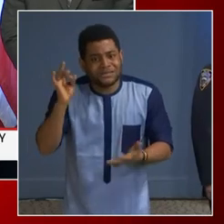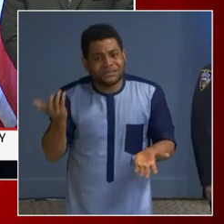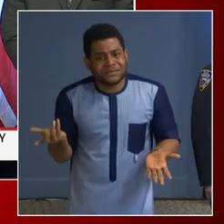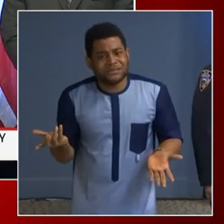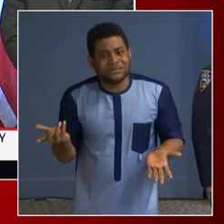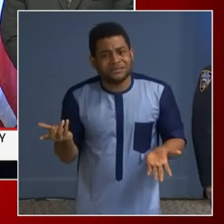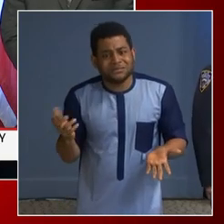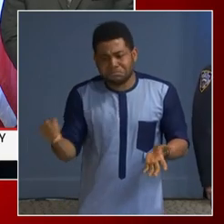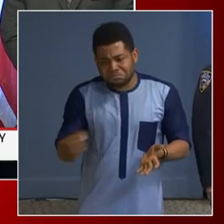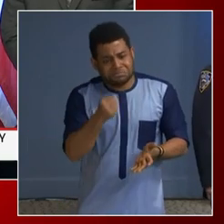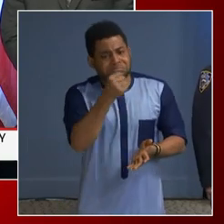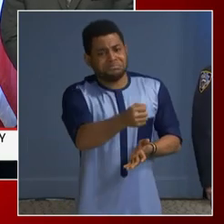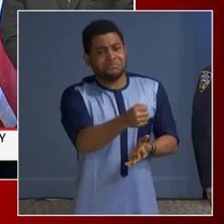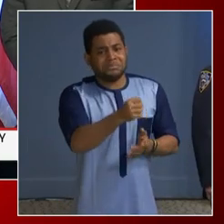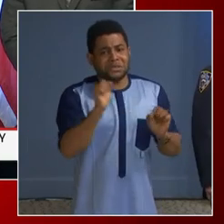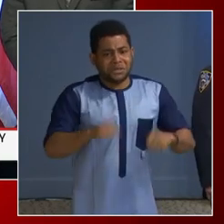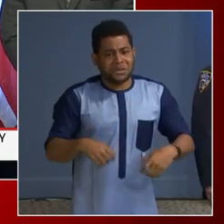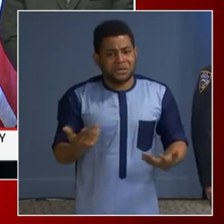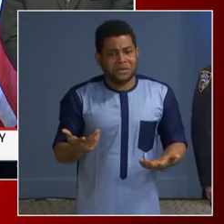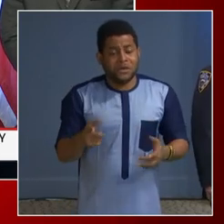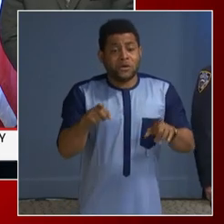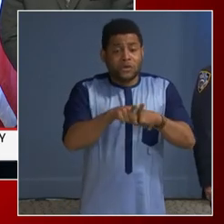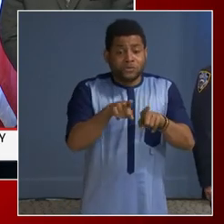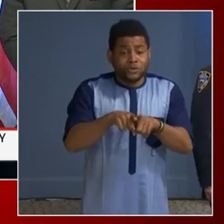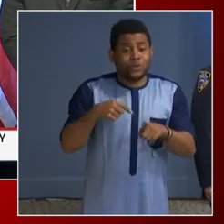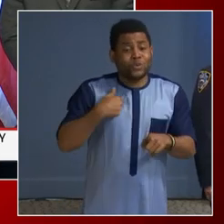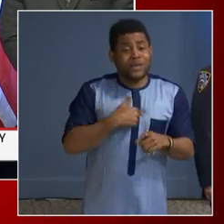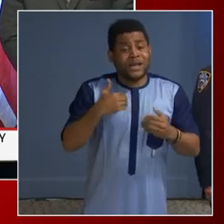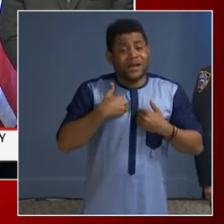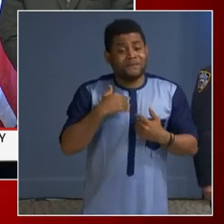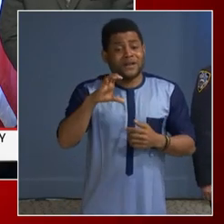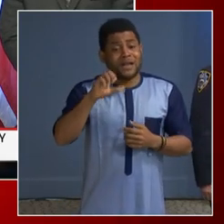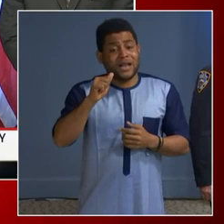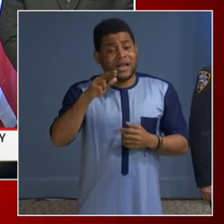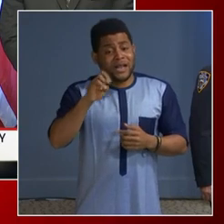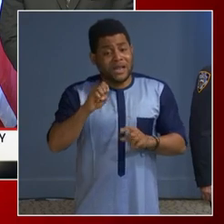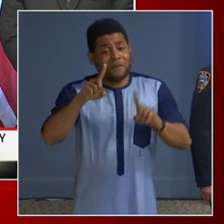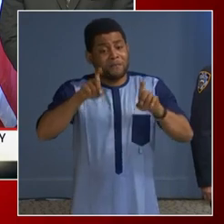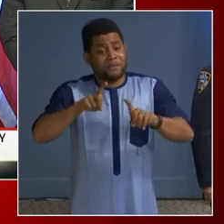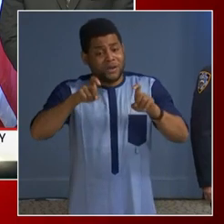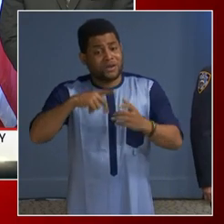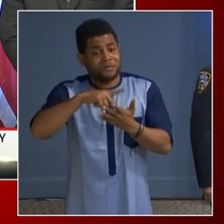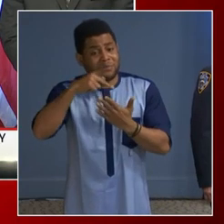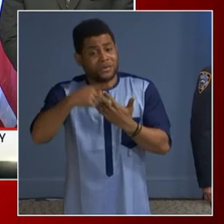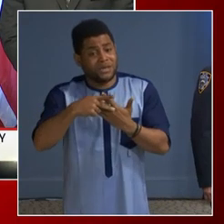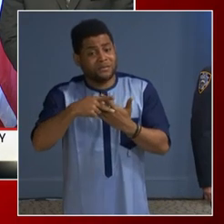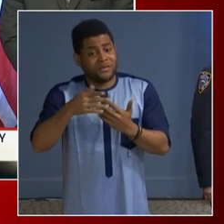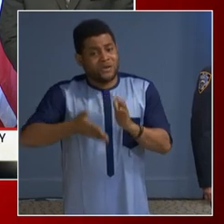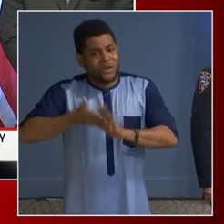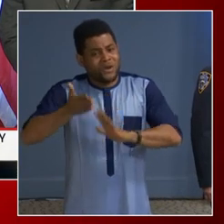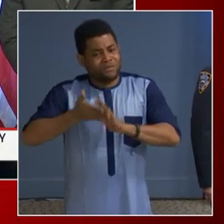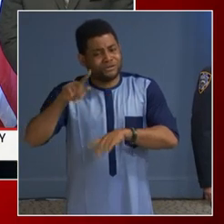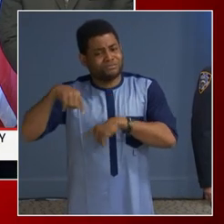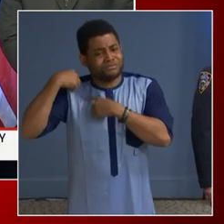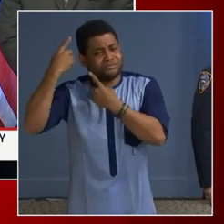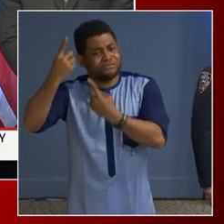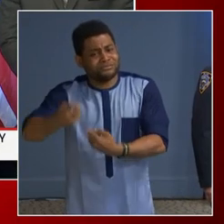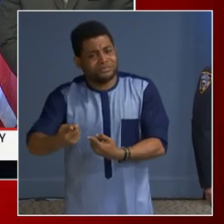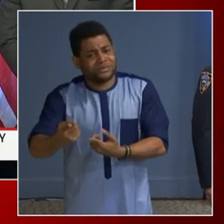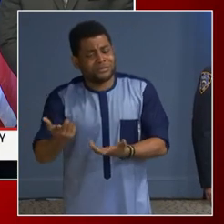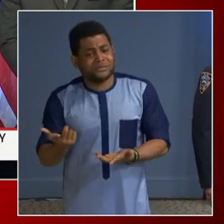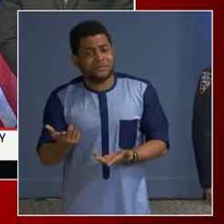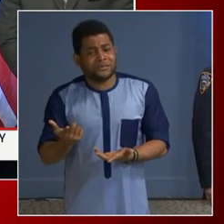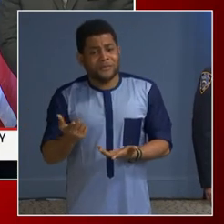Encampment pilot program called the CARE Pilot Program that we have been operating for months. We're looking at encampments across